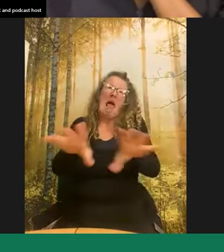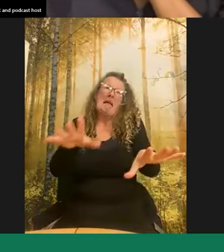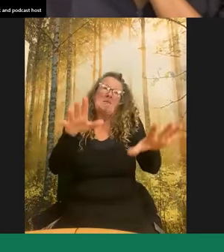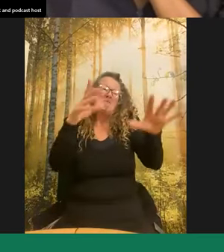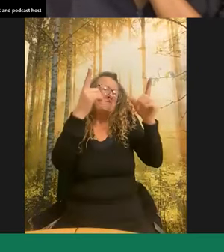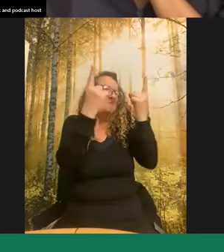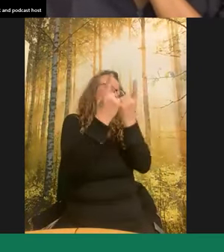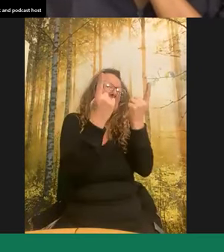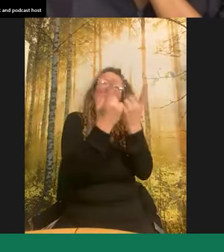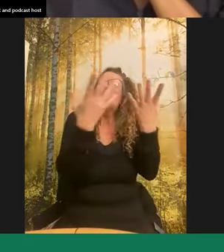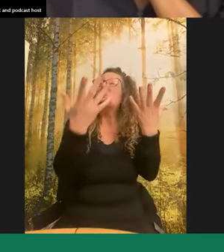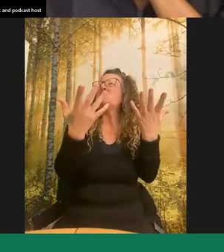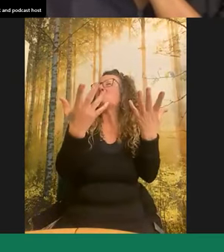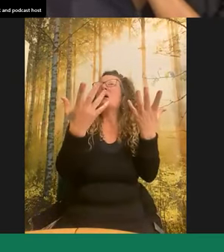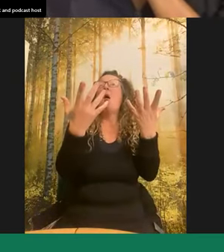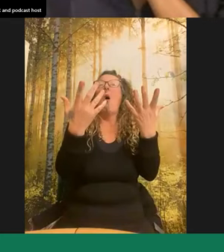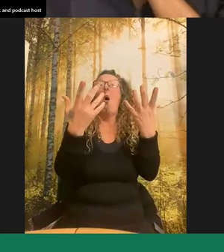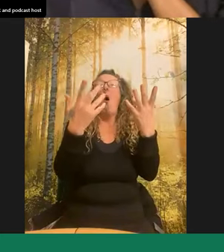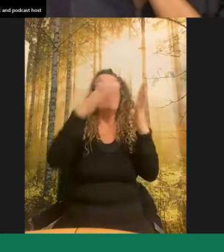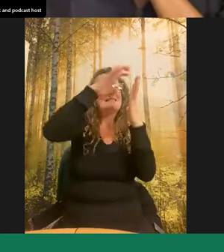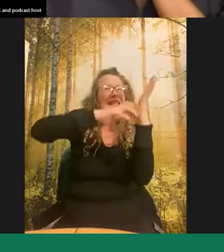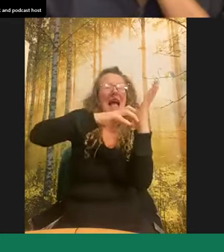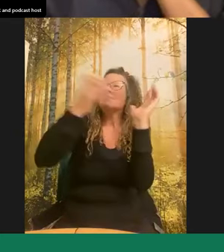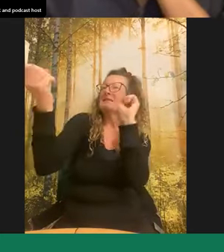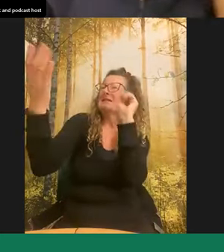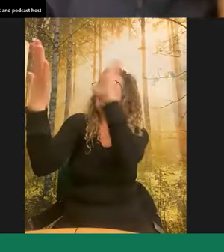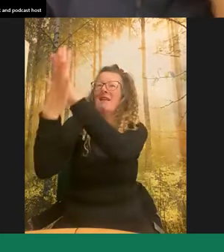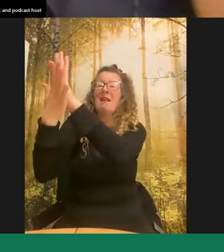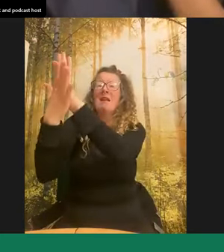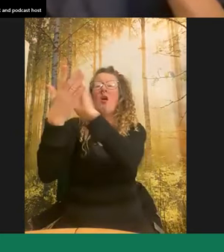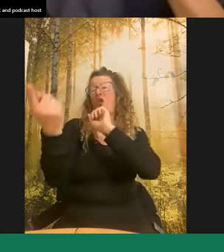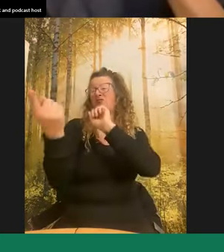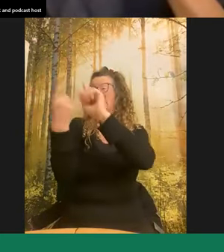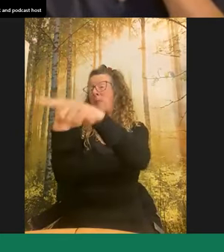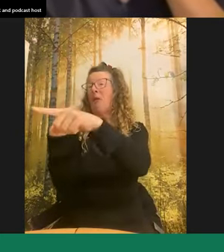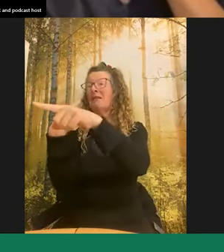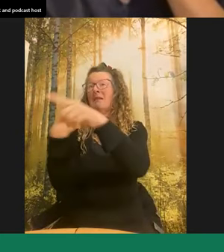digitized or a text. You can respond something, you can bring something else in.